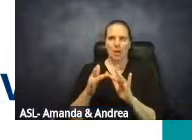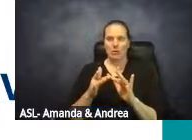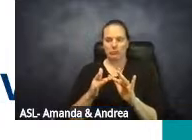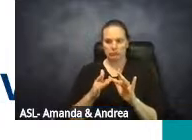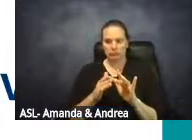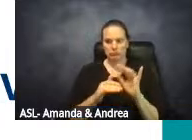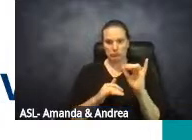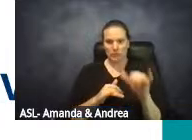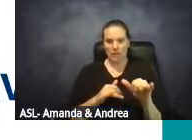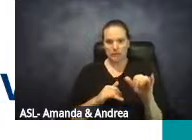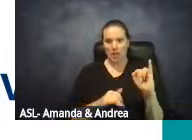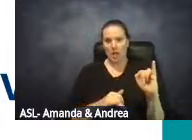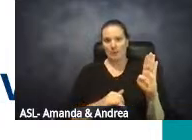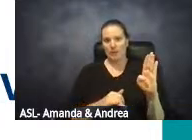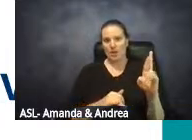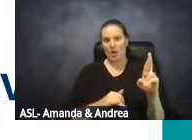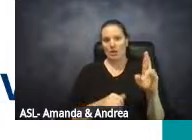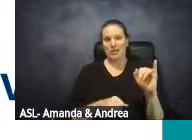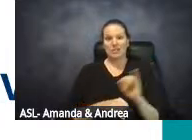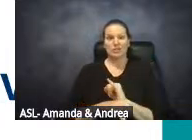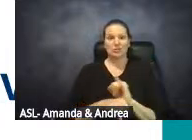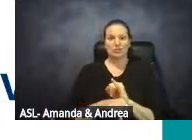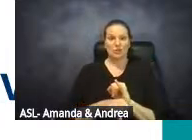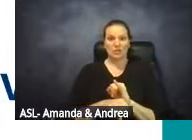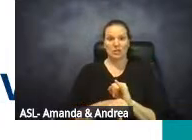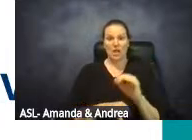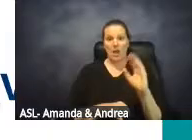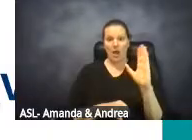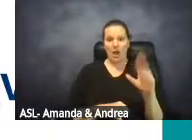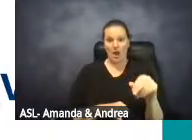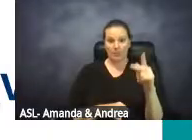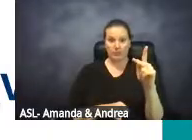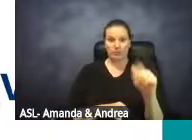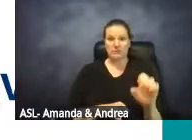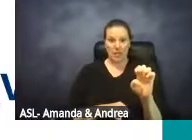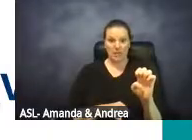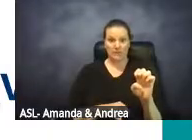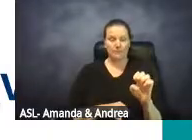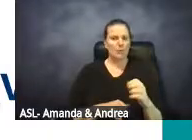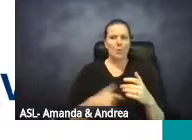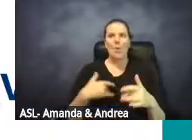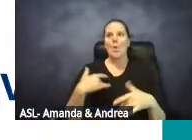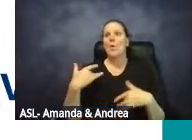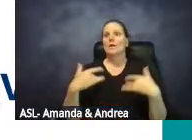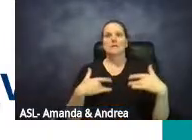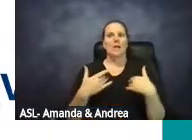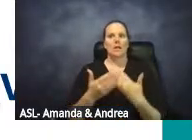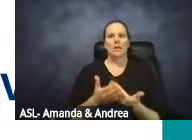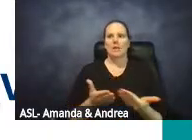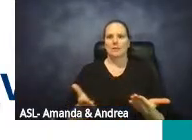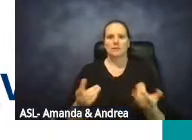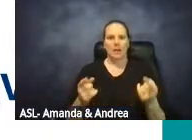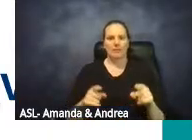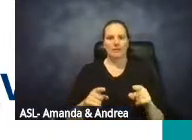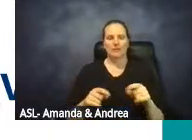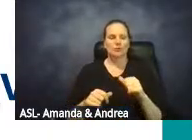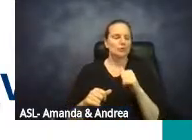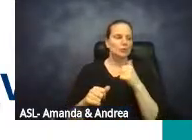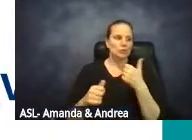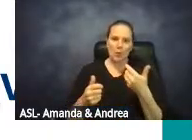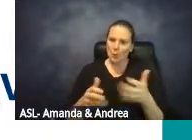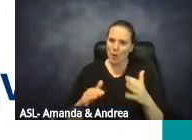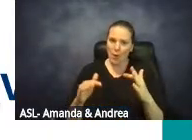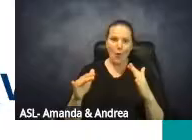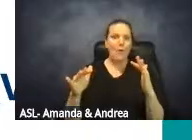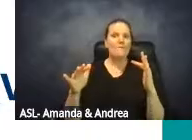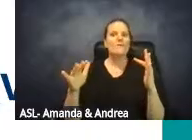be our IBR industry update. So we've got a lot of really exciting stuff going on, and not to overwhelm you, but I'd love to